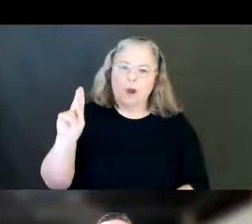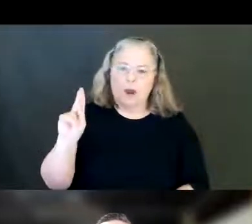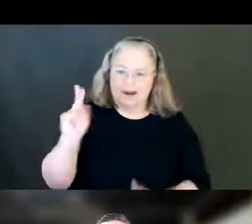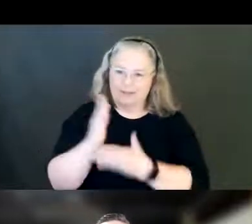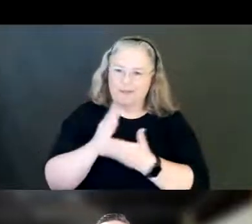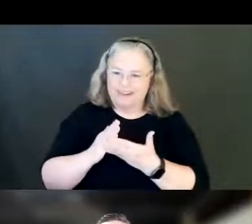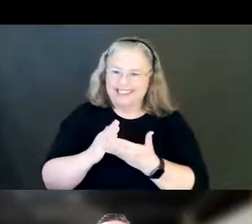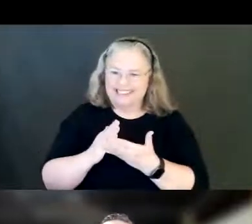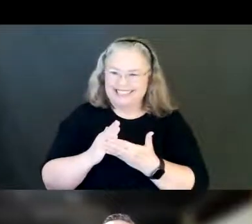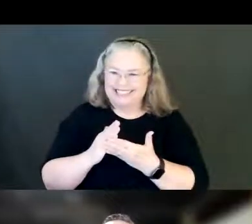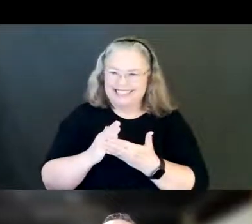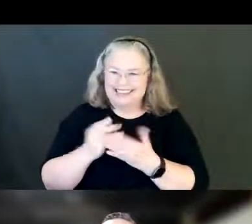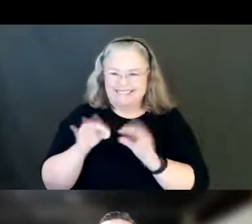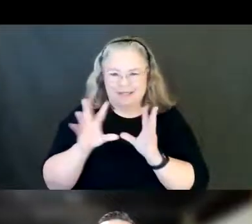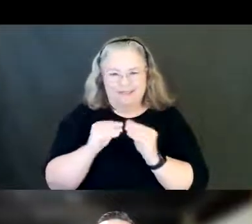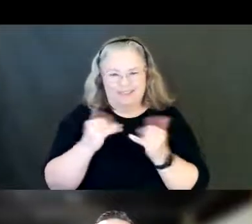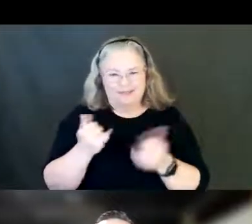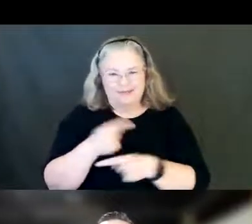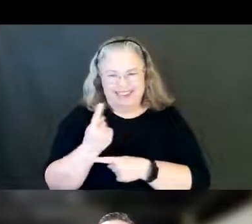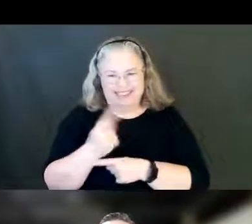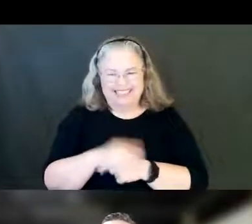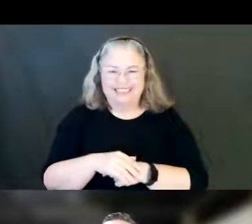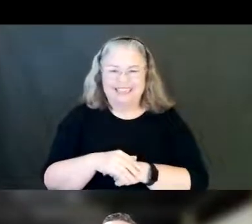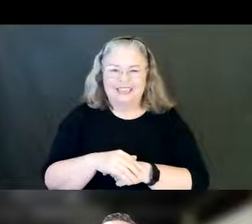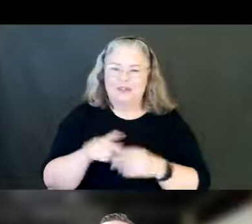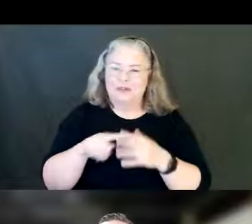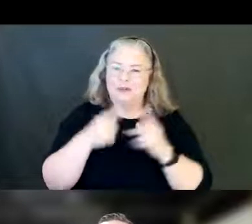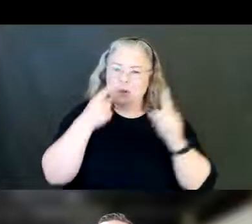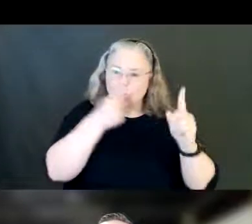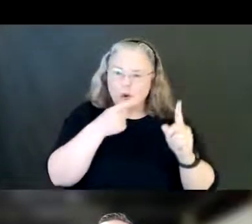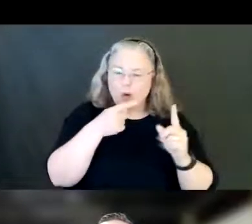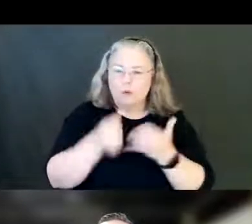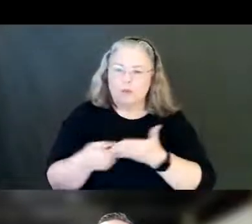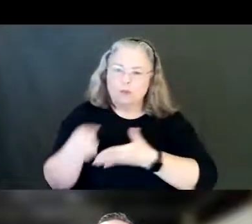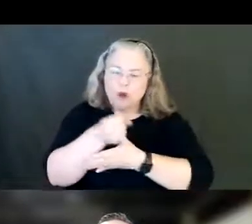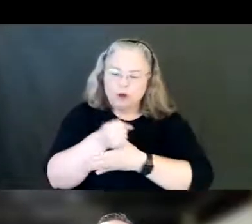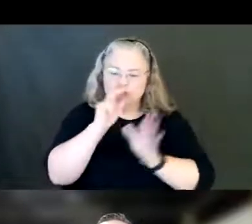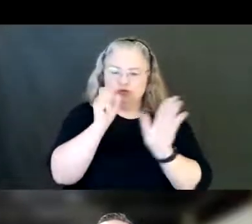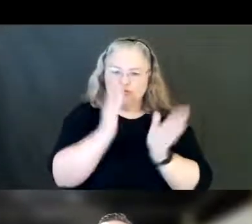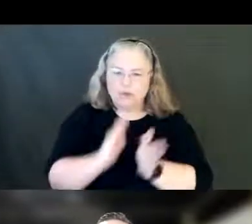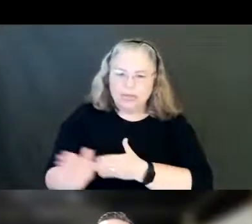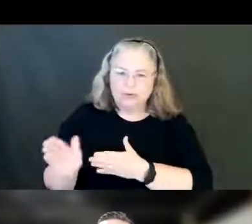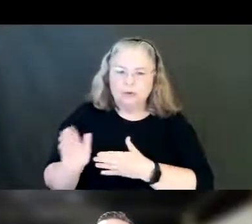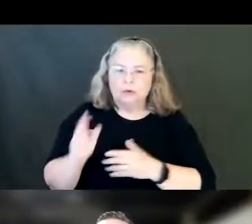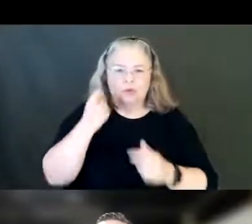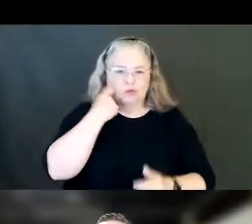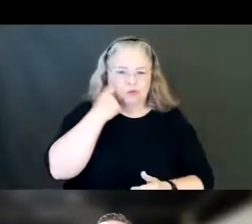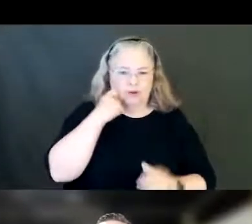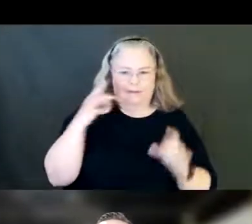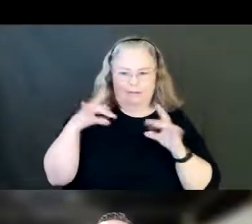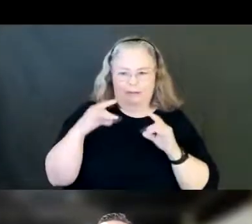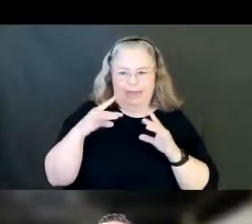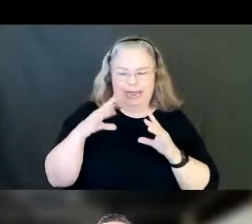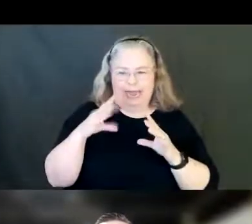the meeting today. So starting off with goals, priorities, and strategy, then getting into some recent feedback